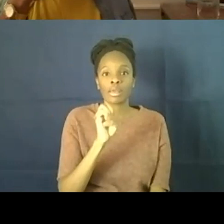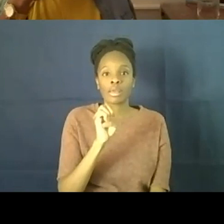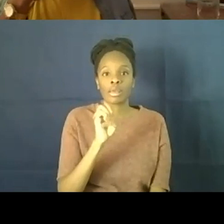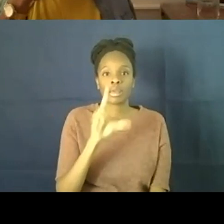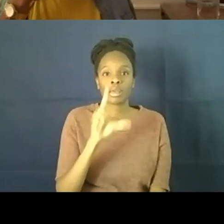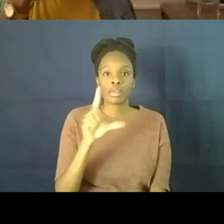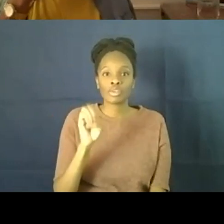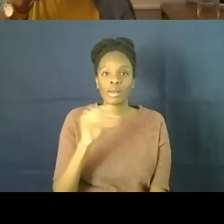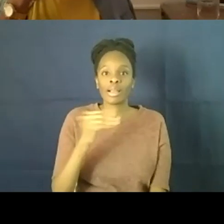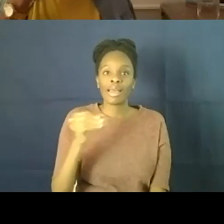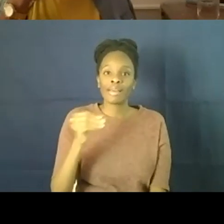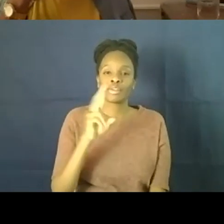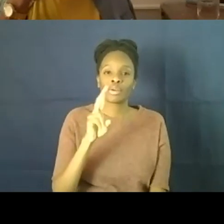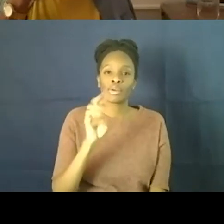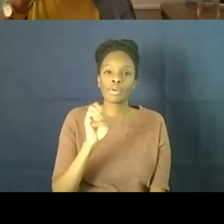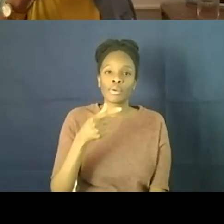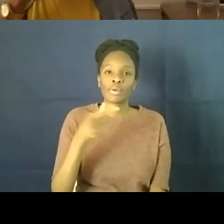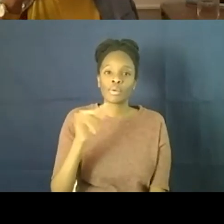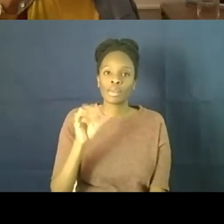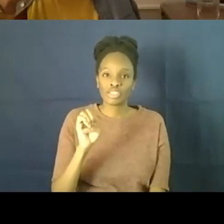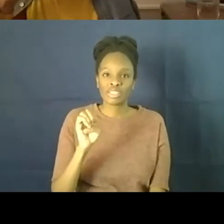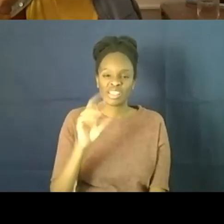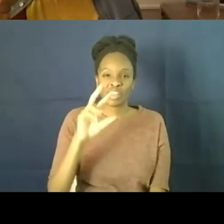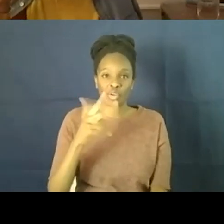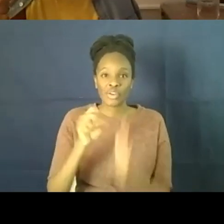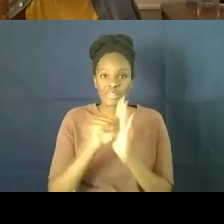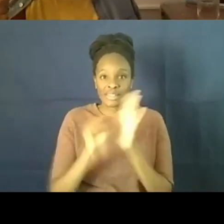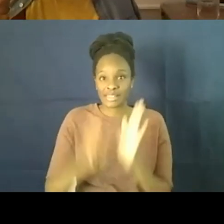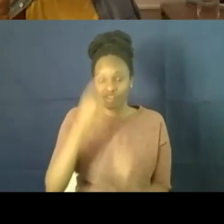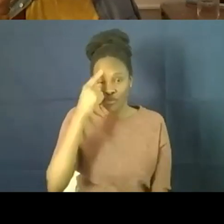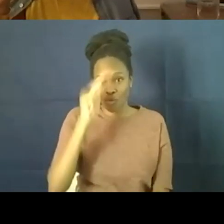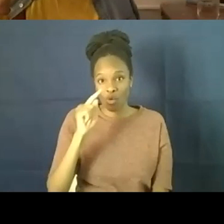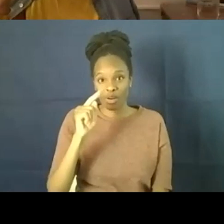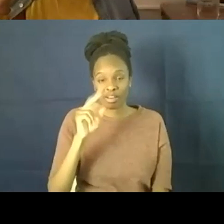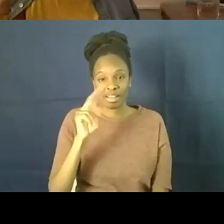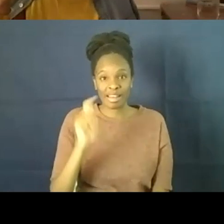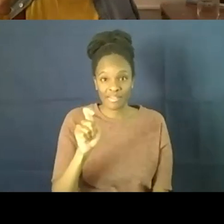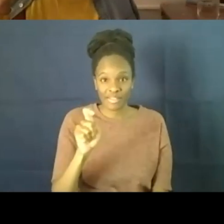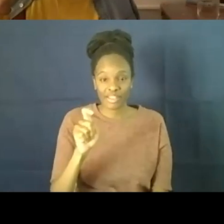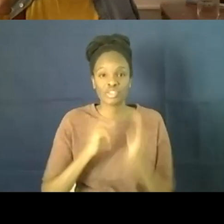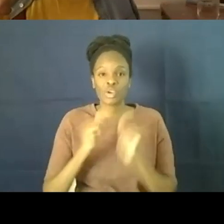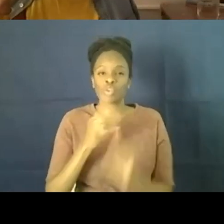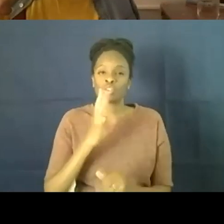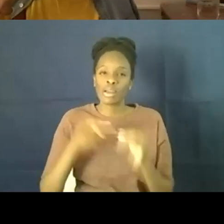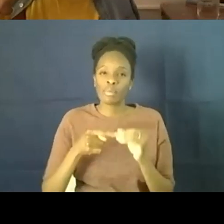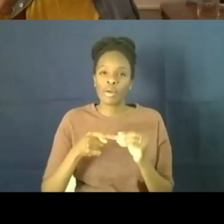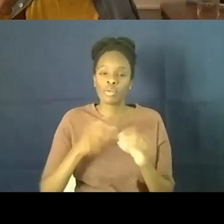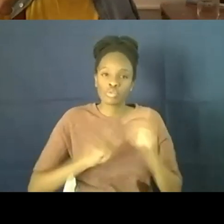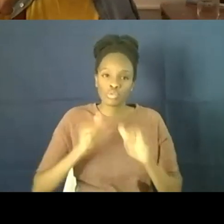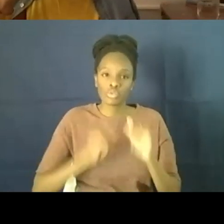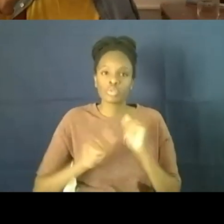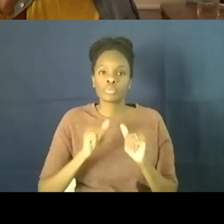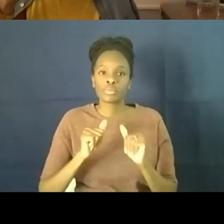Reggie, and they're like, it's the third season of a Netflix show. And I feel like once we broke that barrier, talking about the show sort of obliquely,